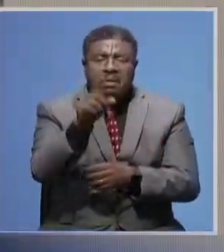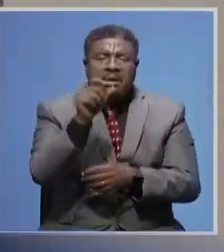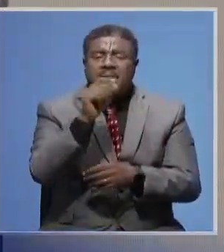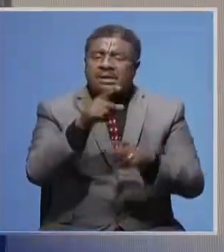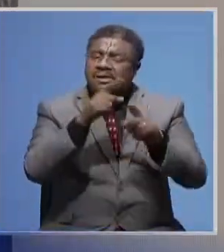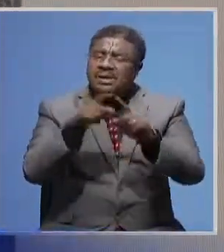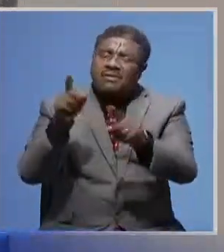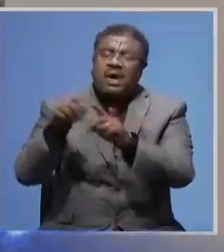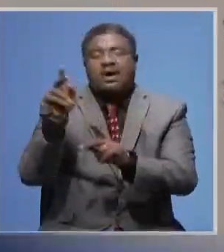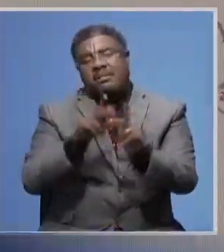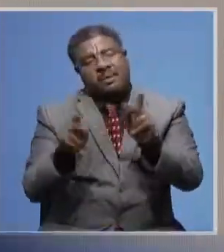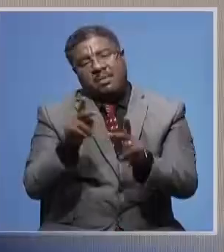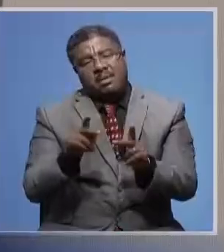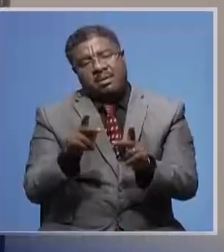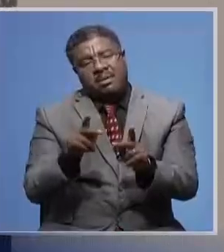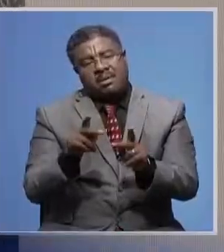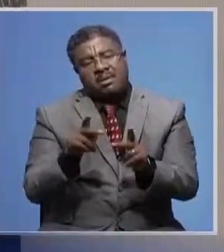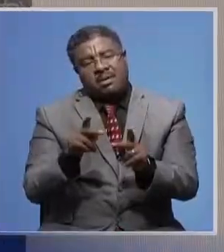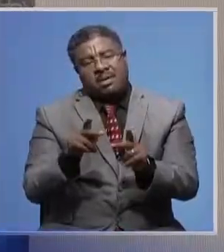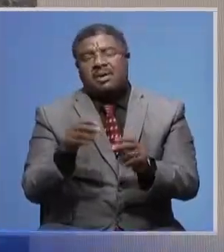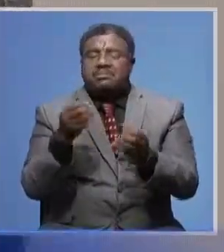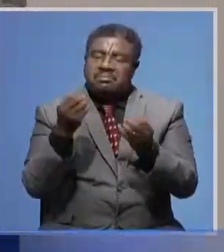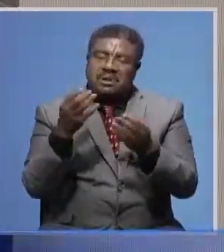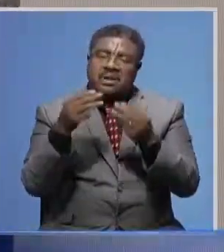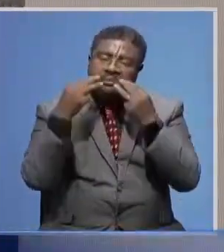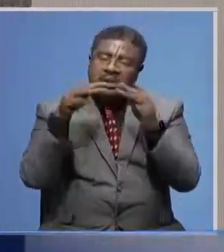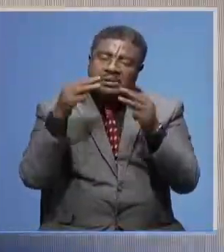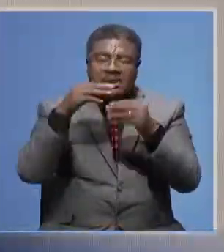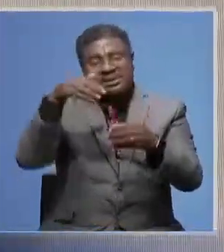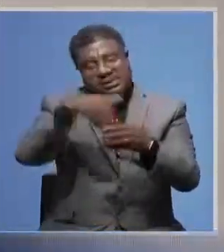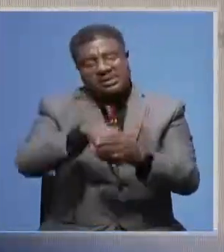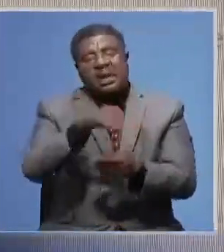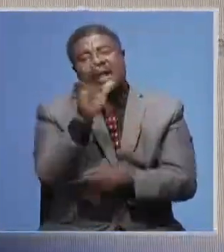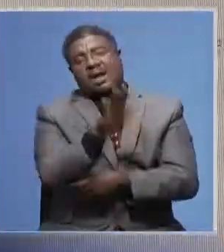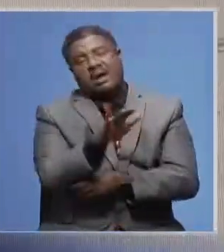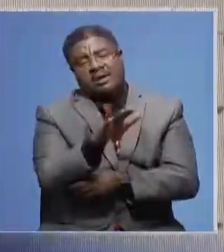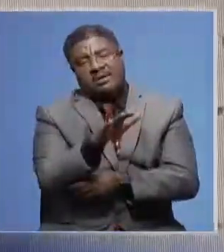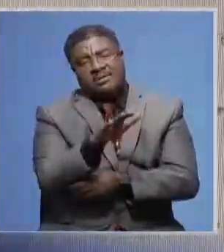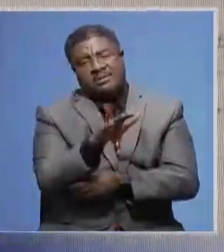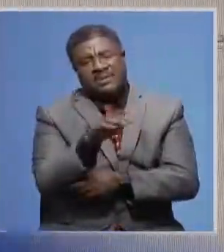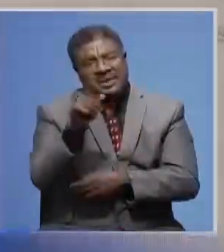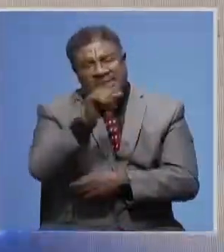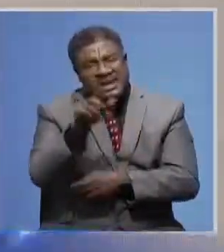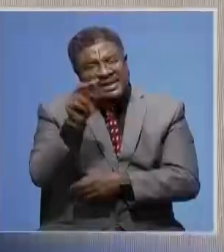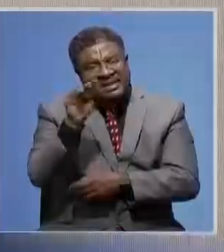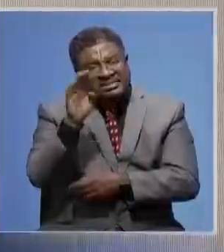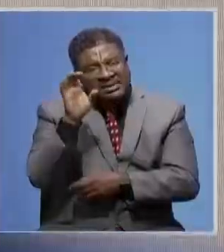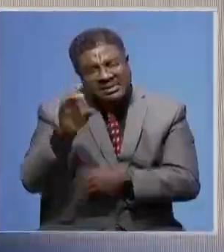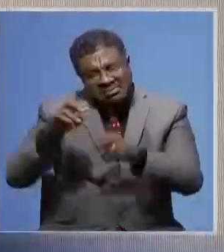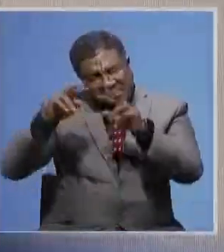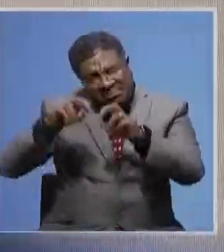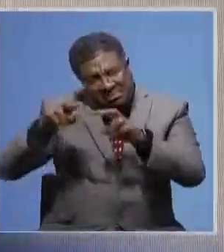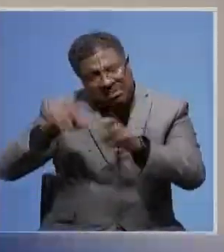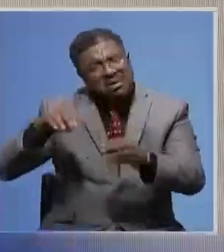of life sending their heartfelt messages of condolence. ZNBC News has monitored a number of social media